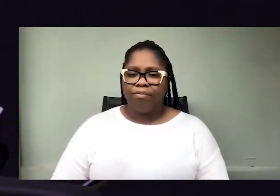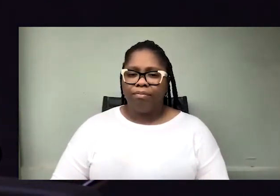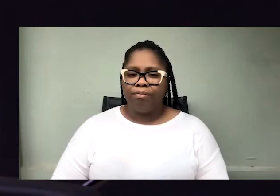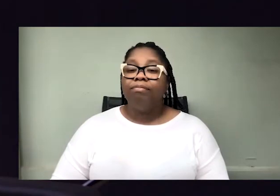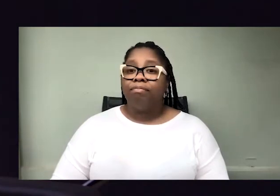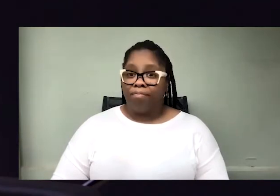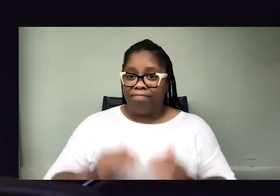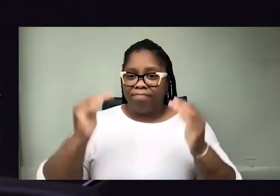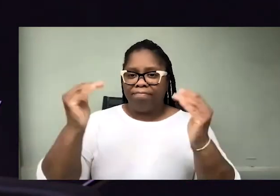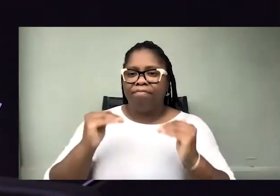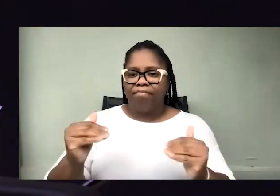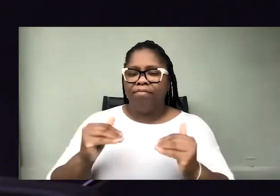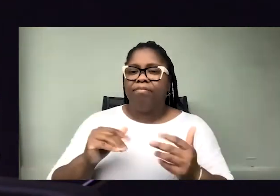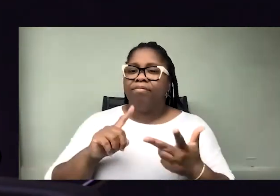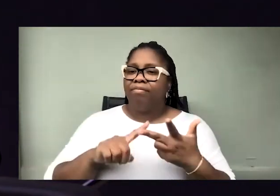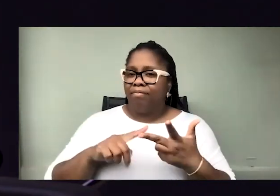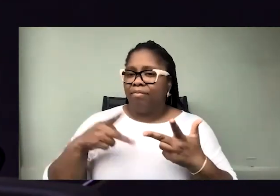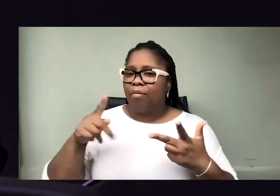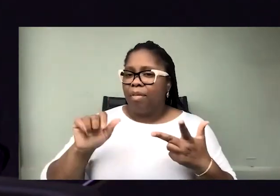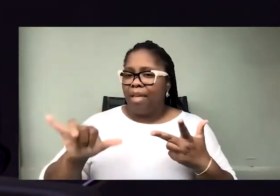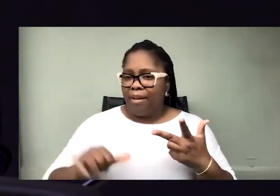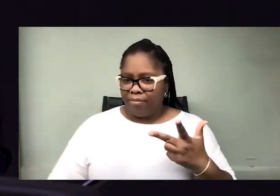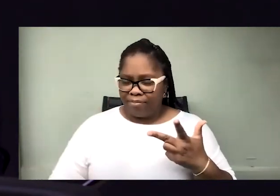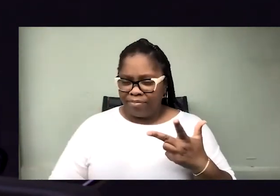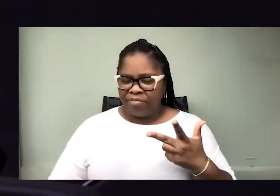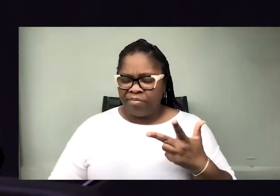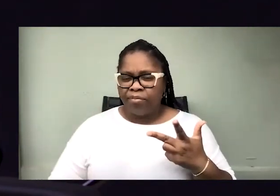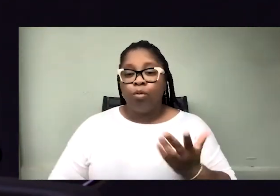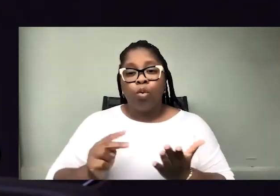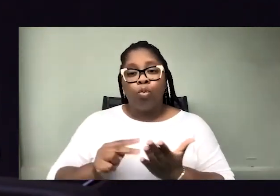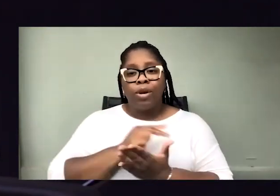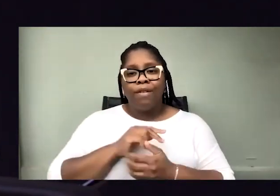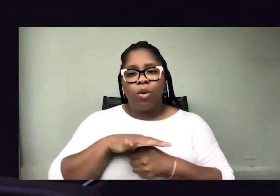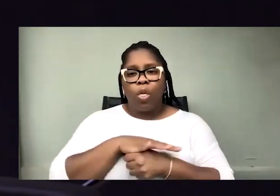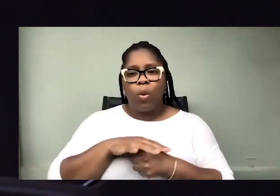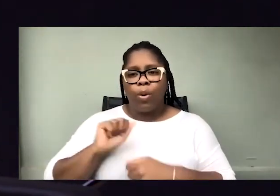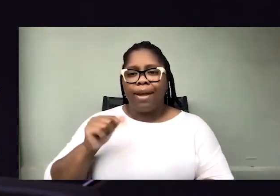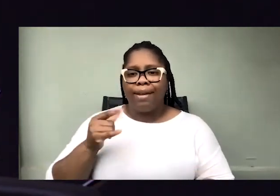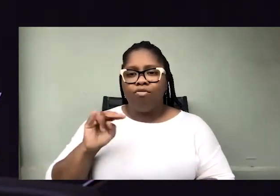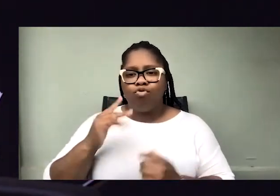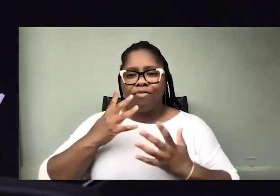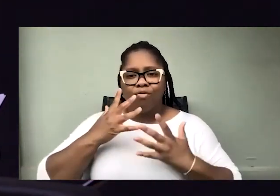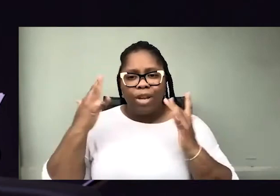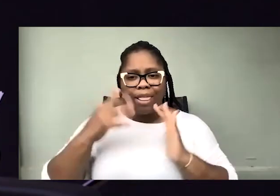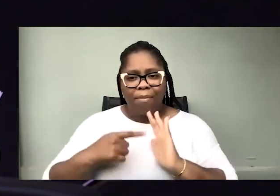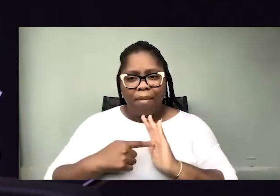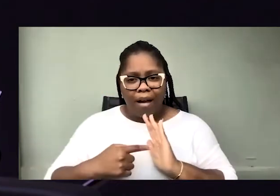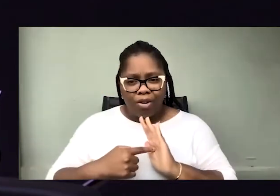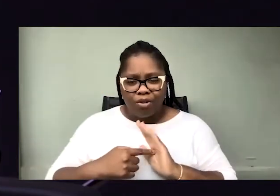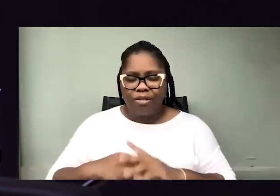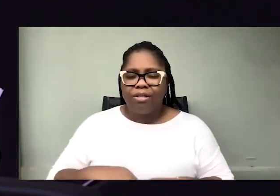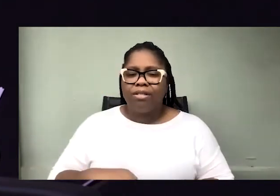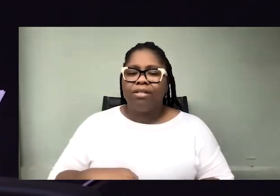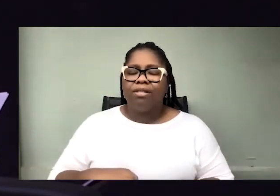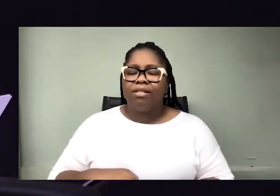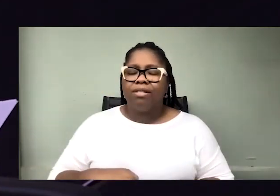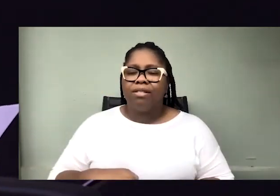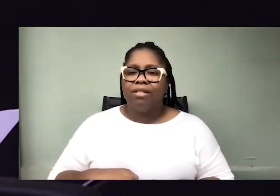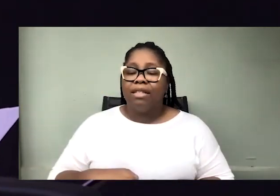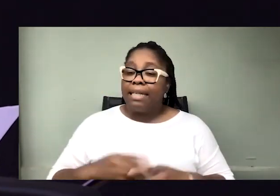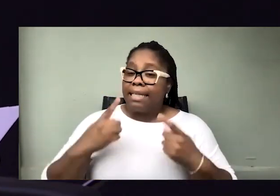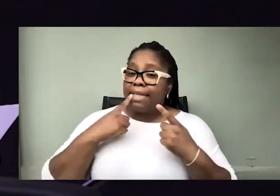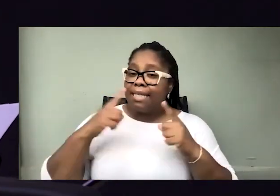Okay, moving on to play number 3. Review local aging-friendly models.